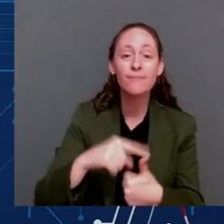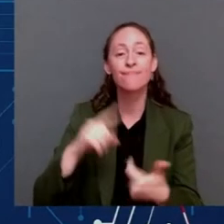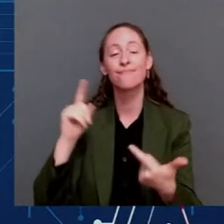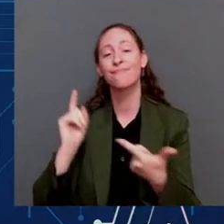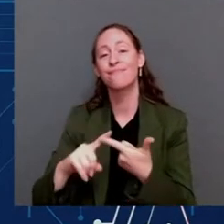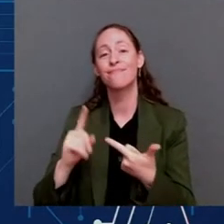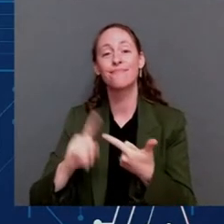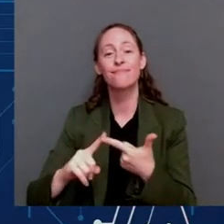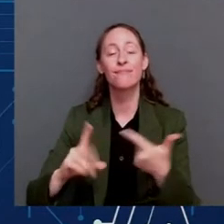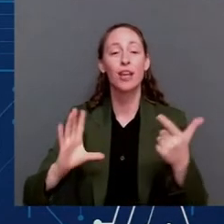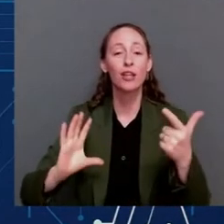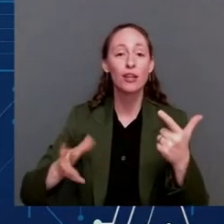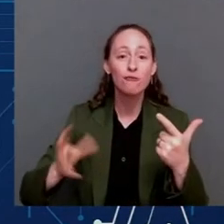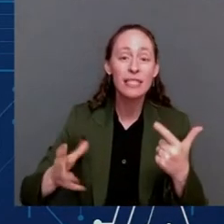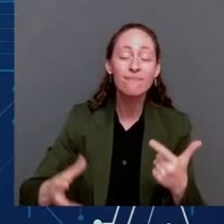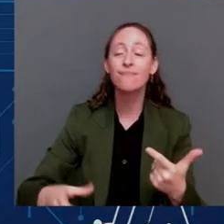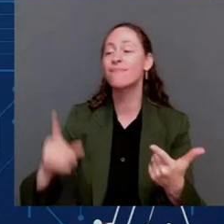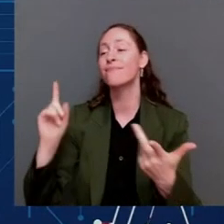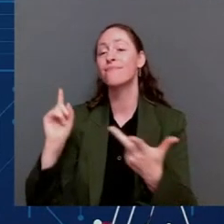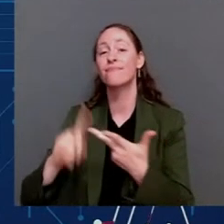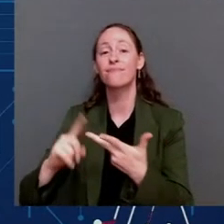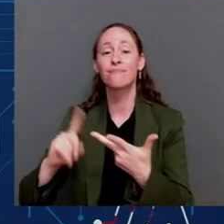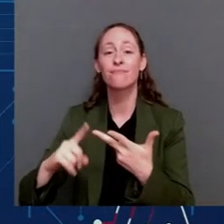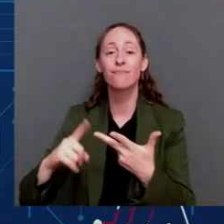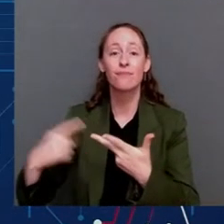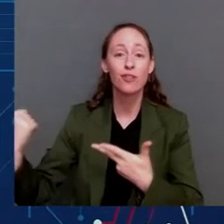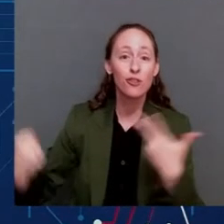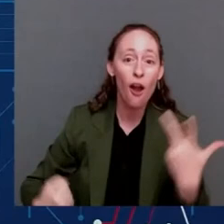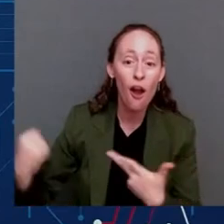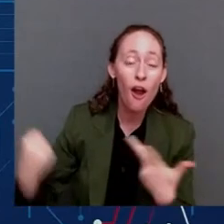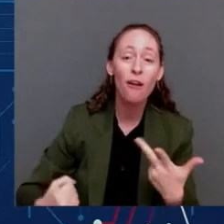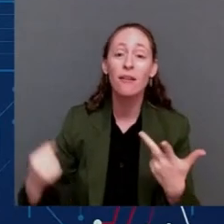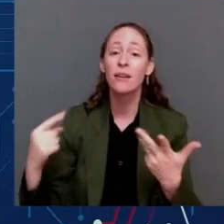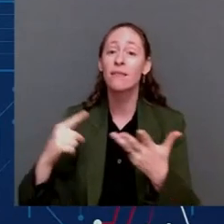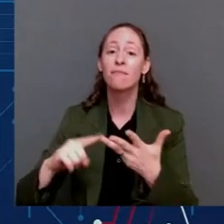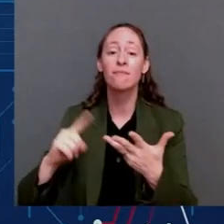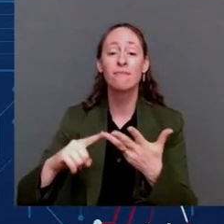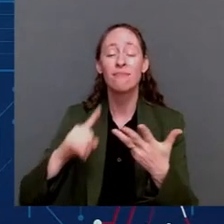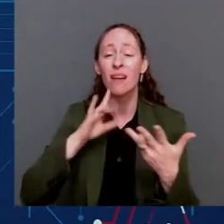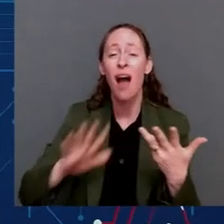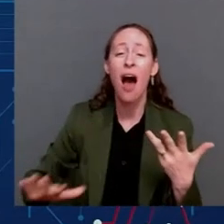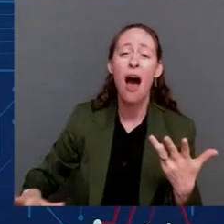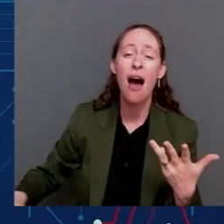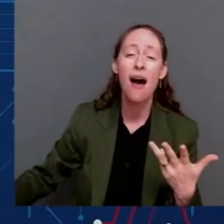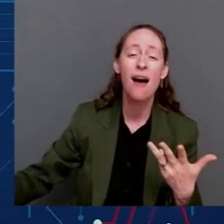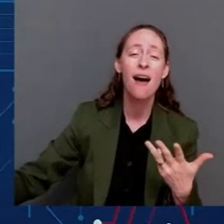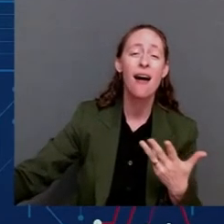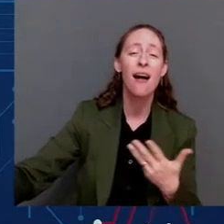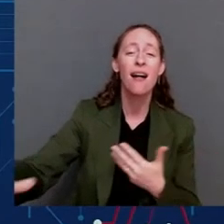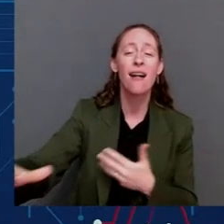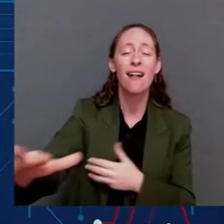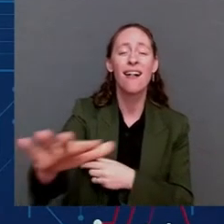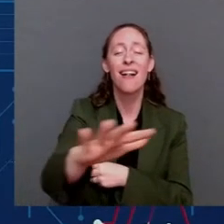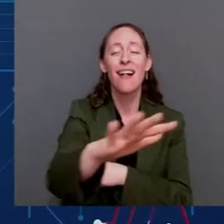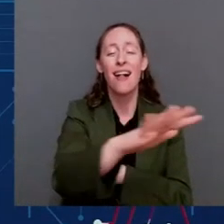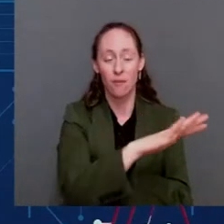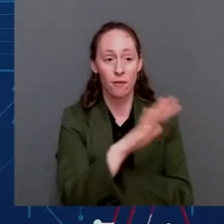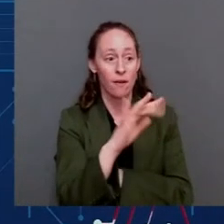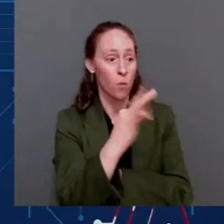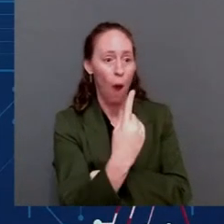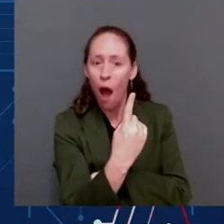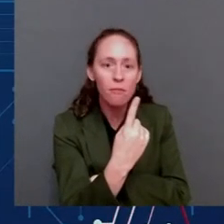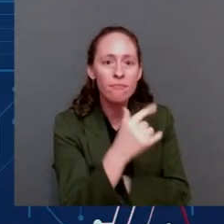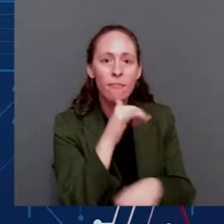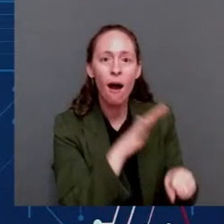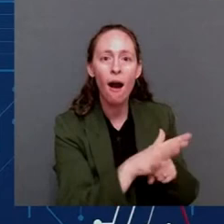are in every automobile that's produced. And when there's a shortage, as Congressman Kildee mentioned, we've got cars in parking lots that can't be